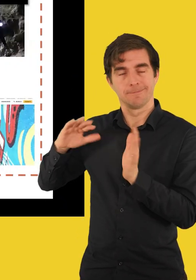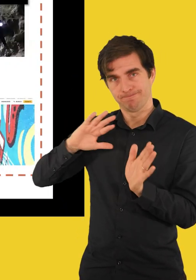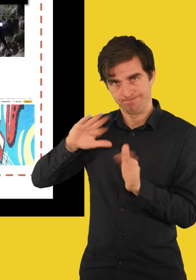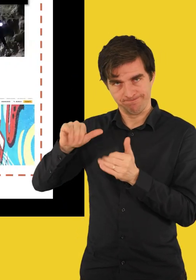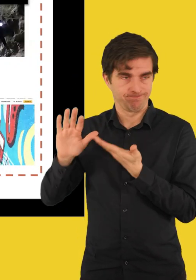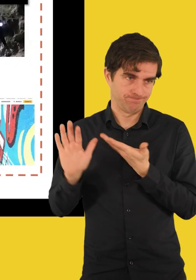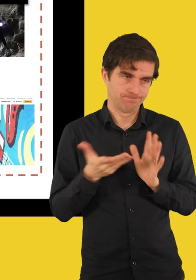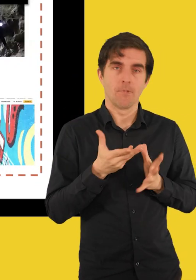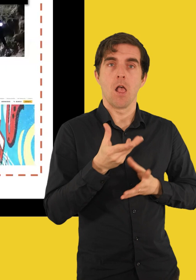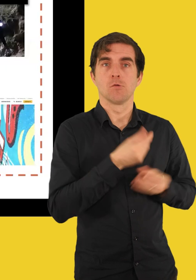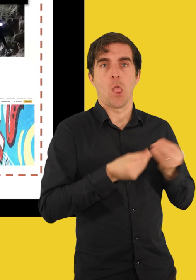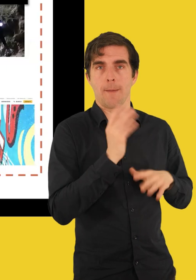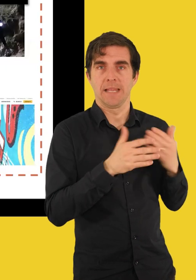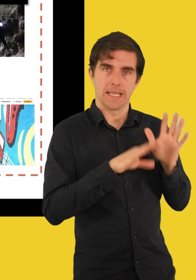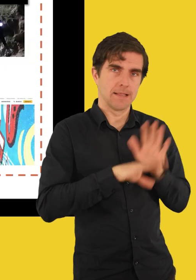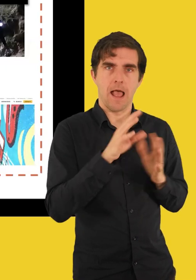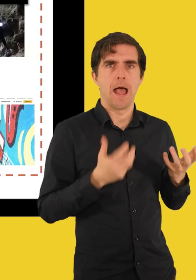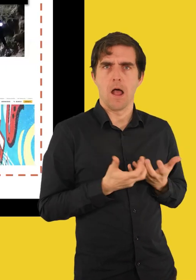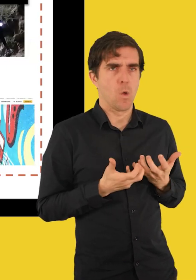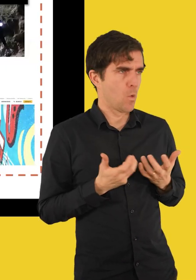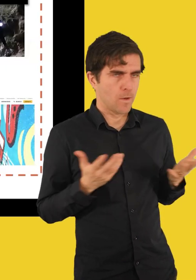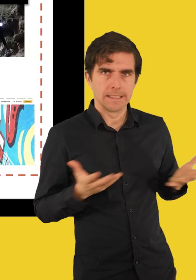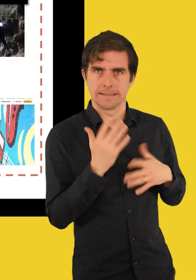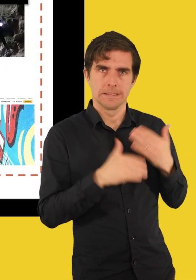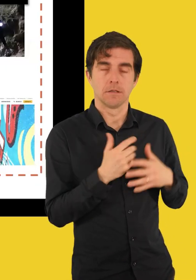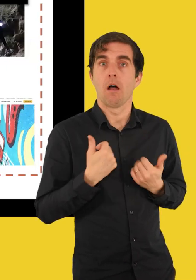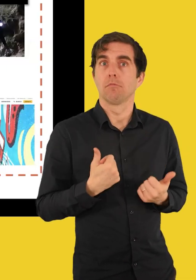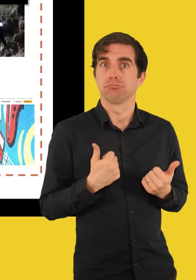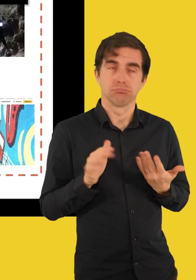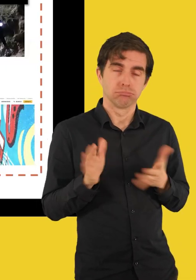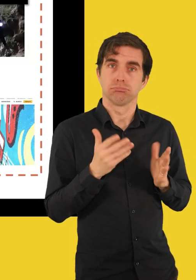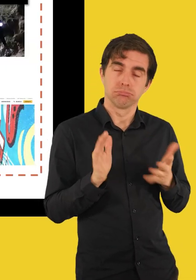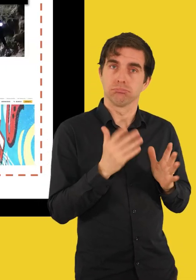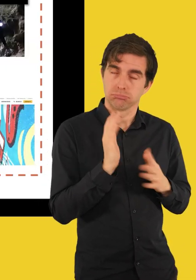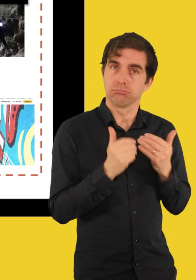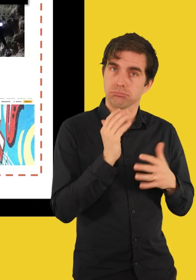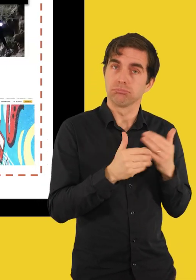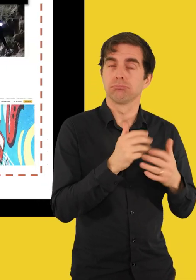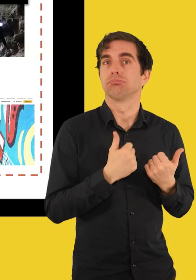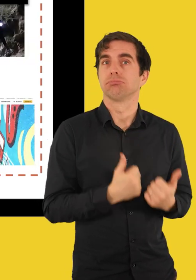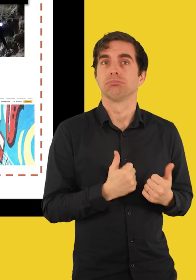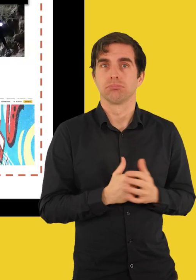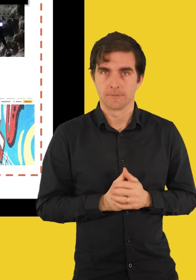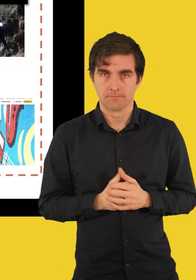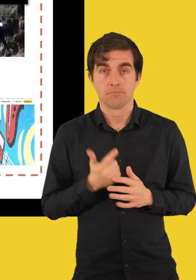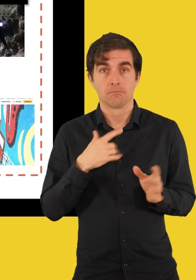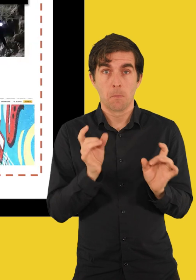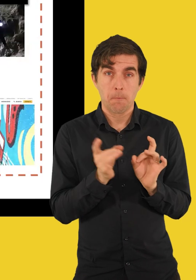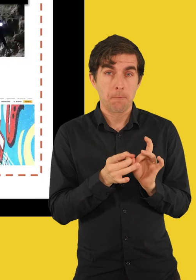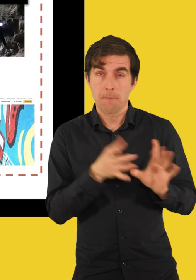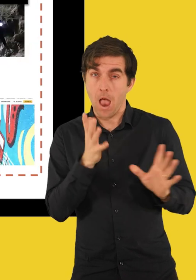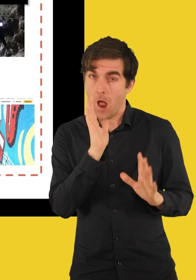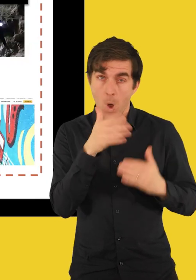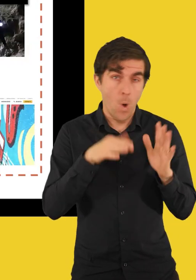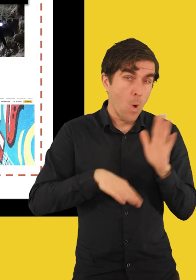regenerative economy, and we are working good progress, but